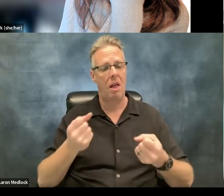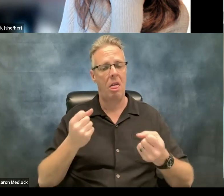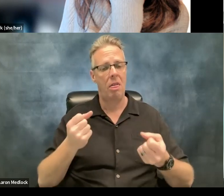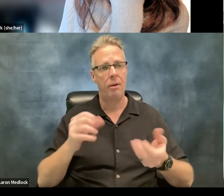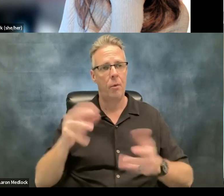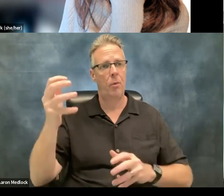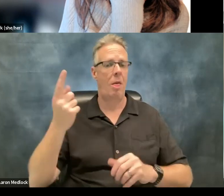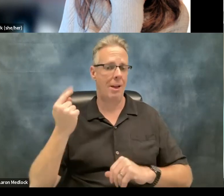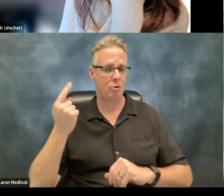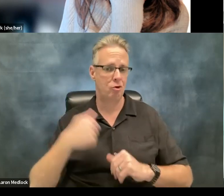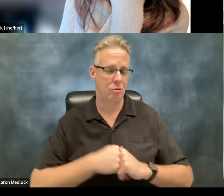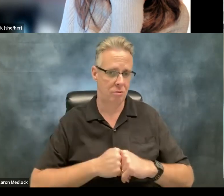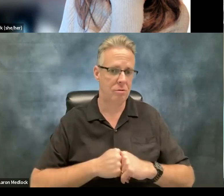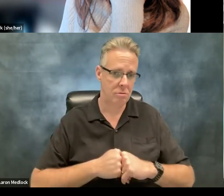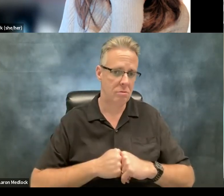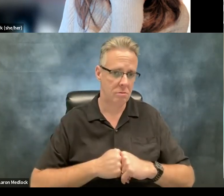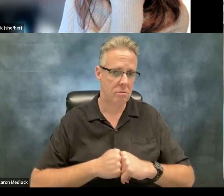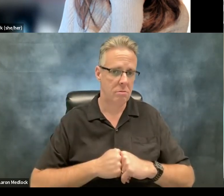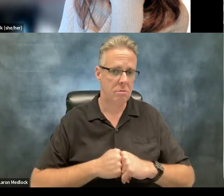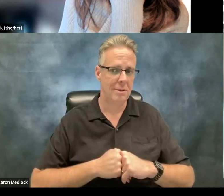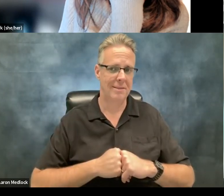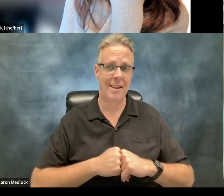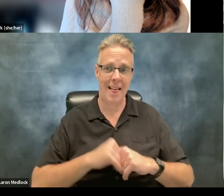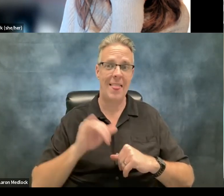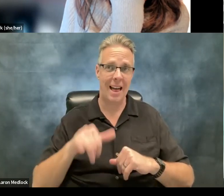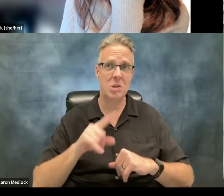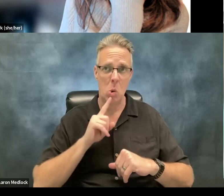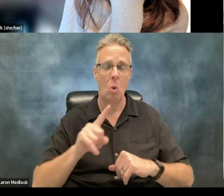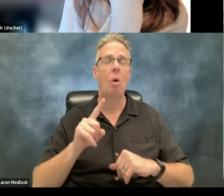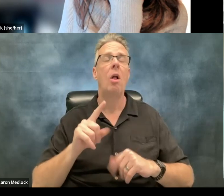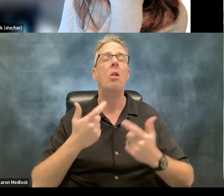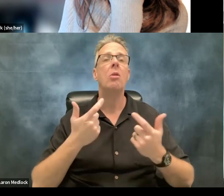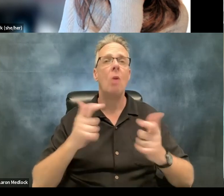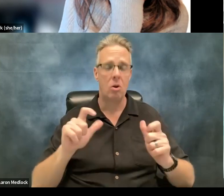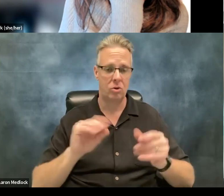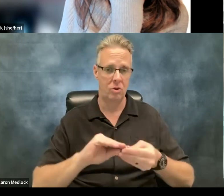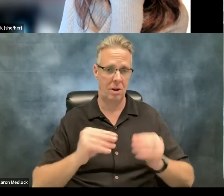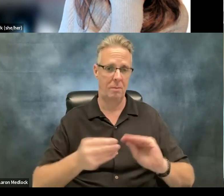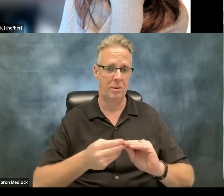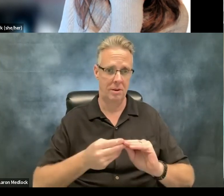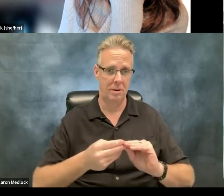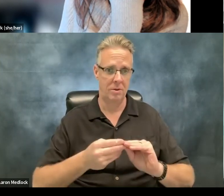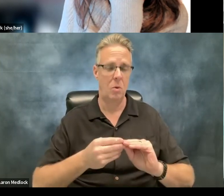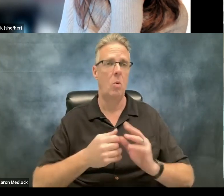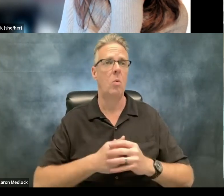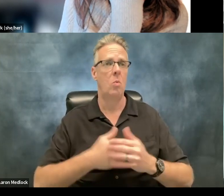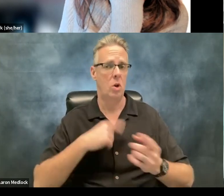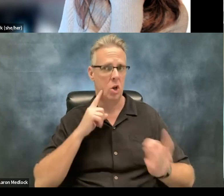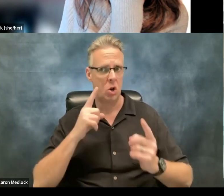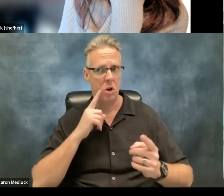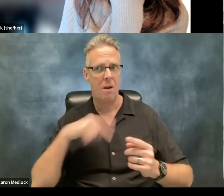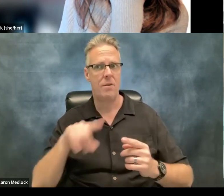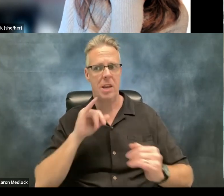last year. And that's a very large number of people. And what we hear from our interviews